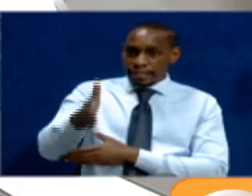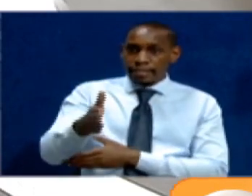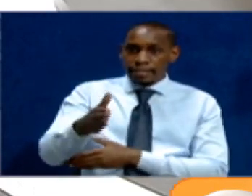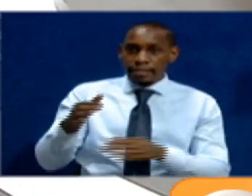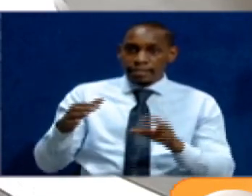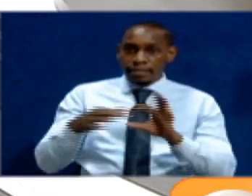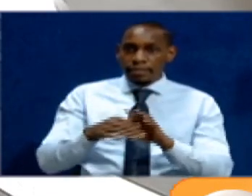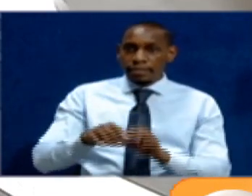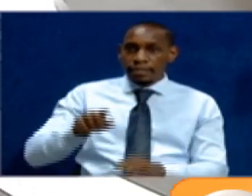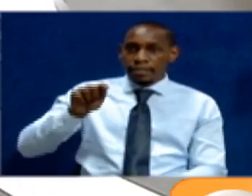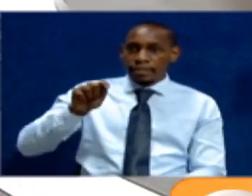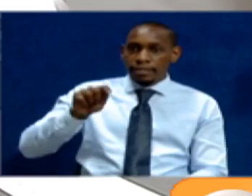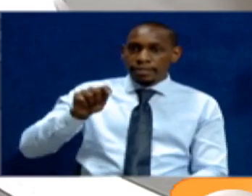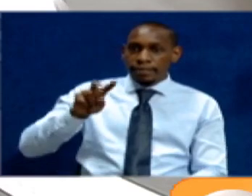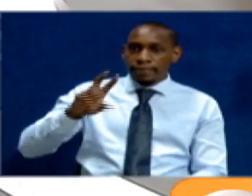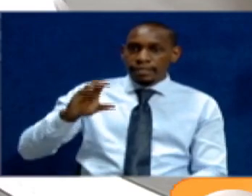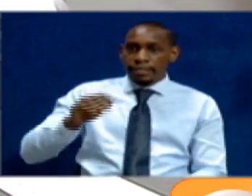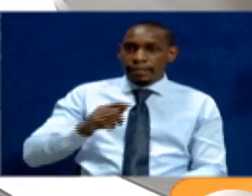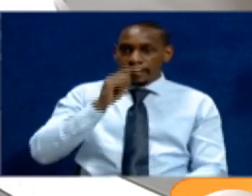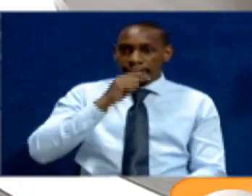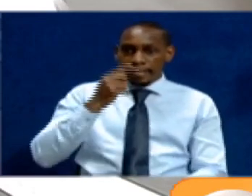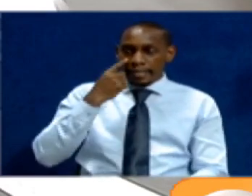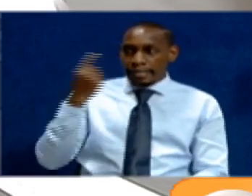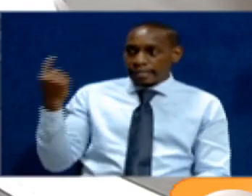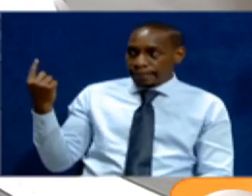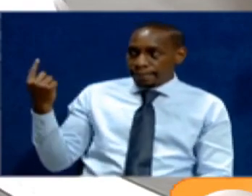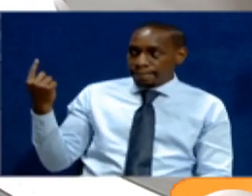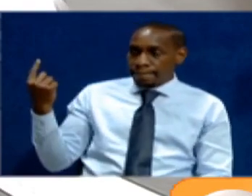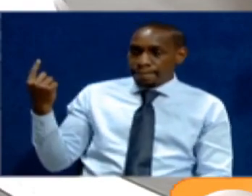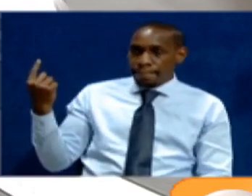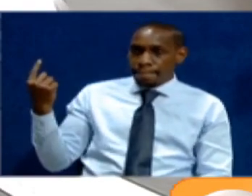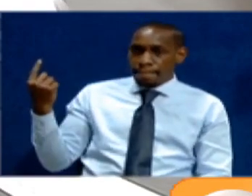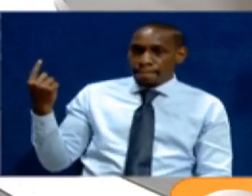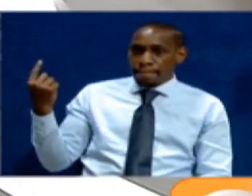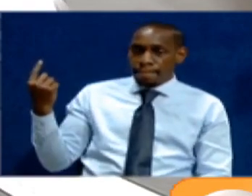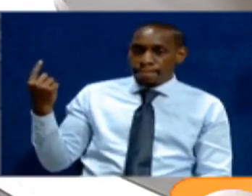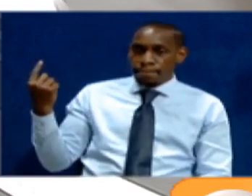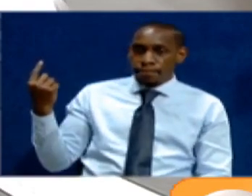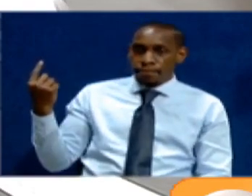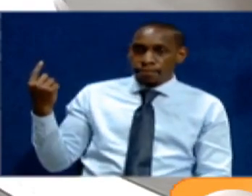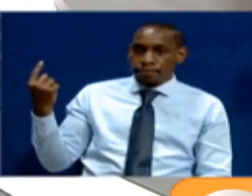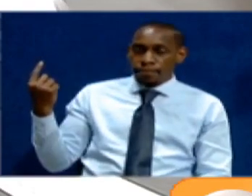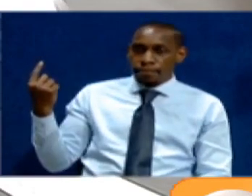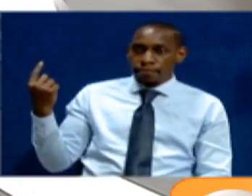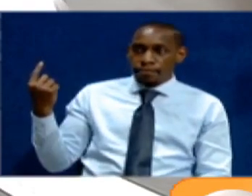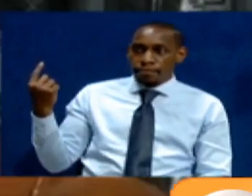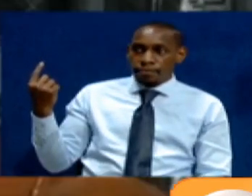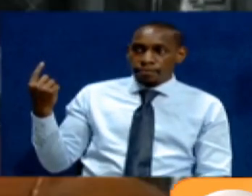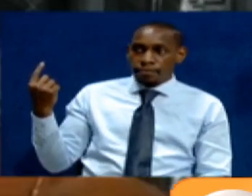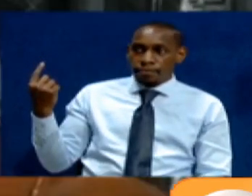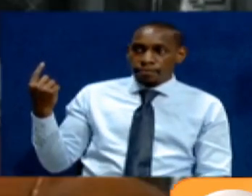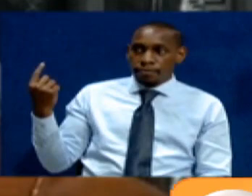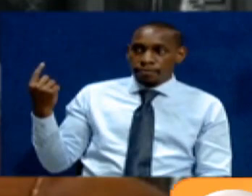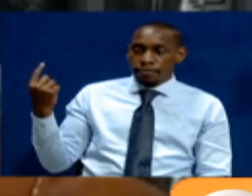to TBC in Tanzania. Take a look at this right now. Breaking Jamhuri ya news. Muungano wa Tanzania,